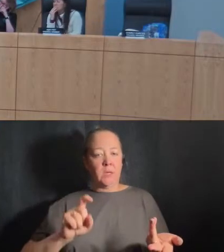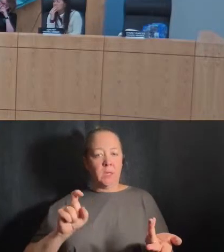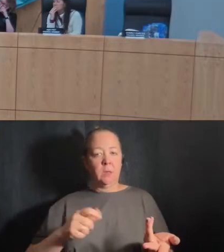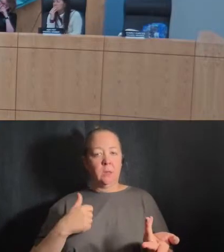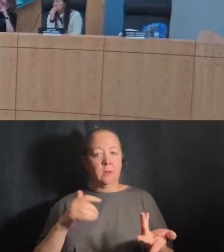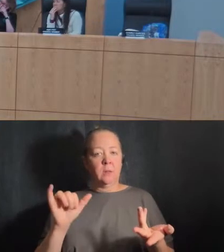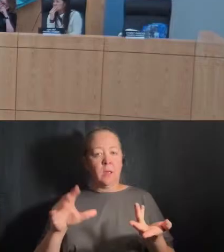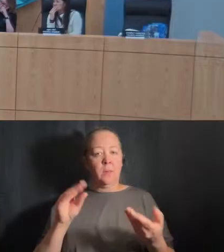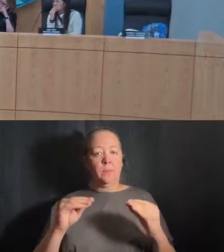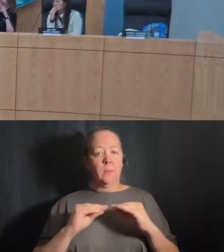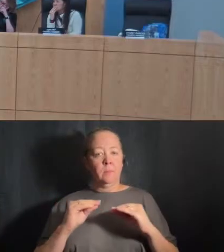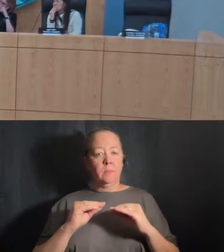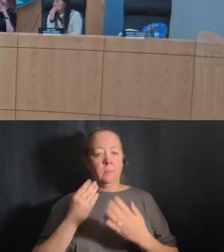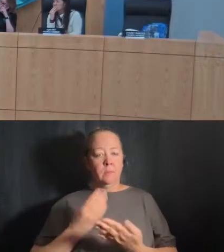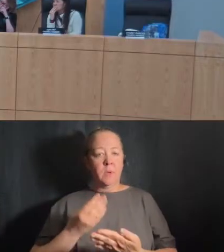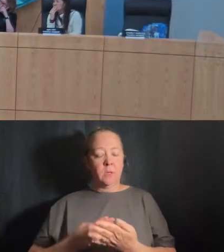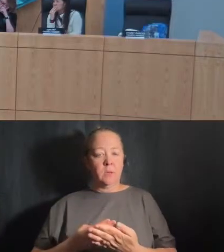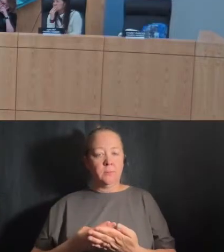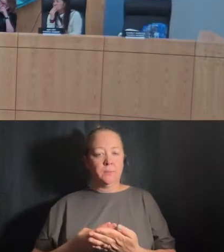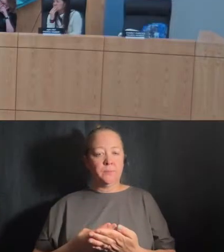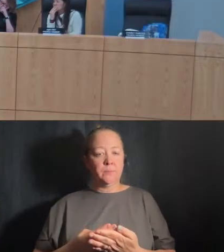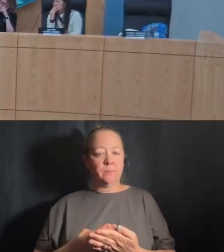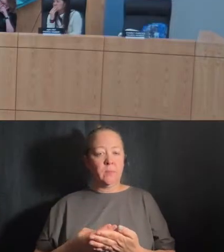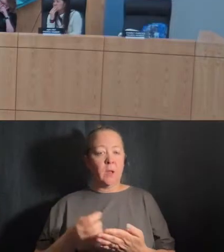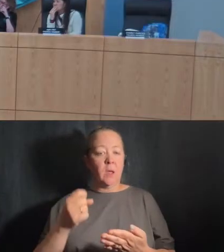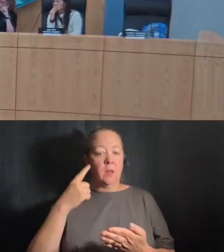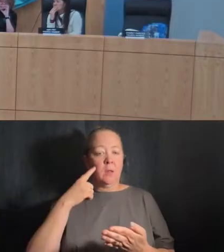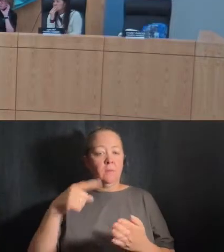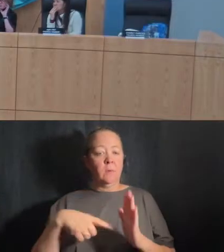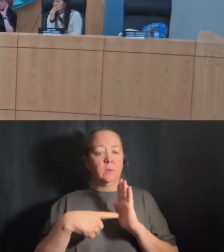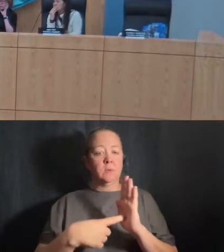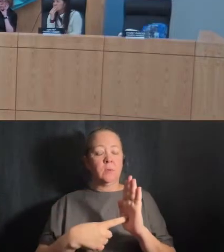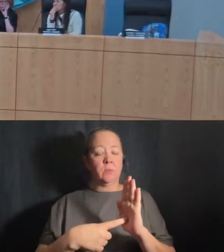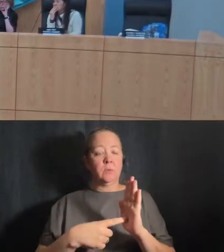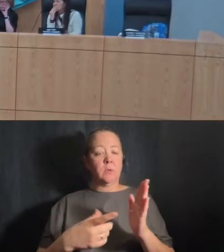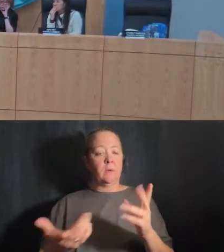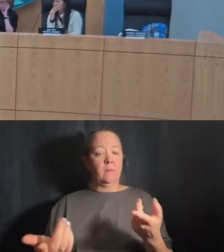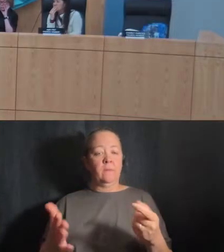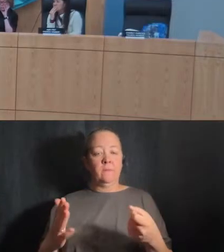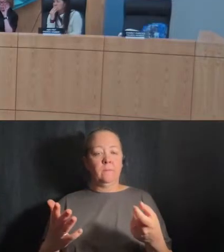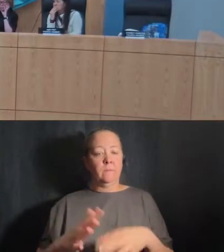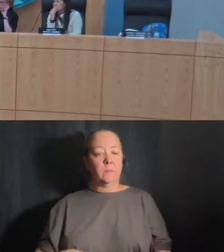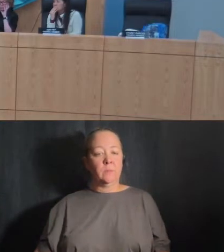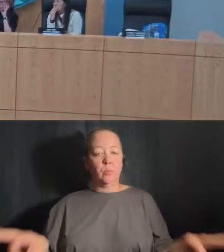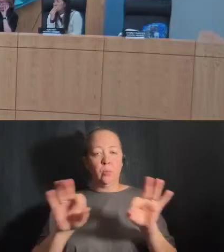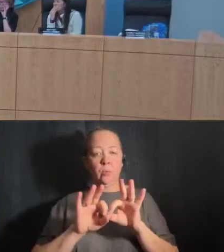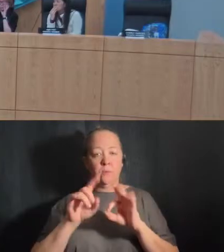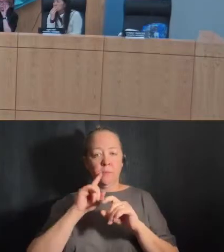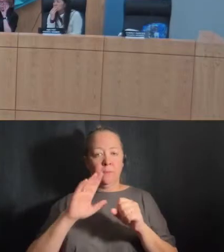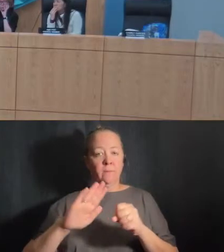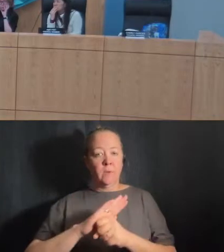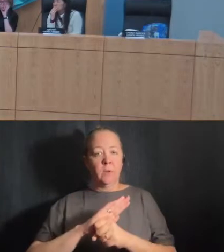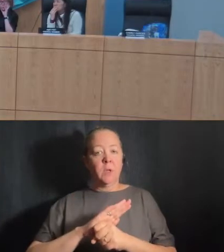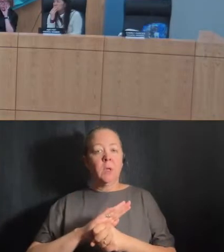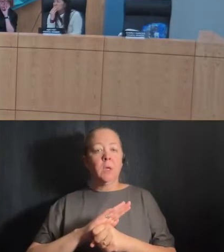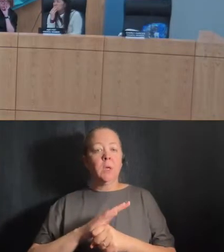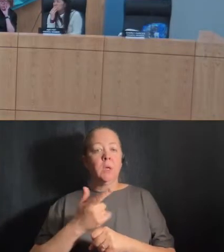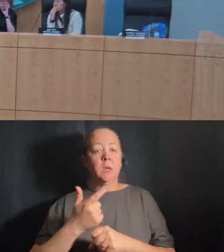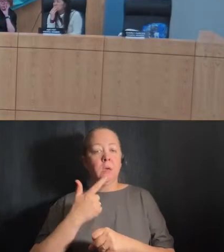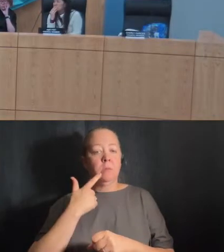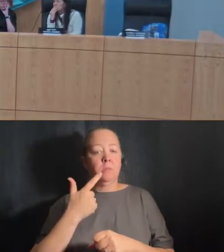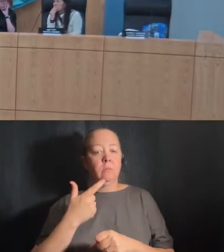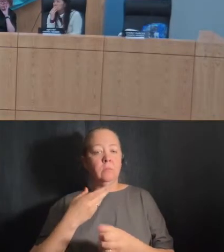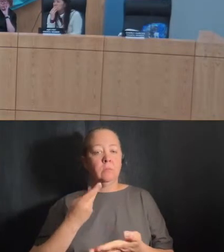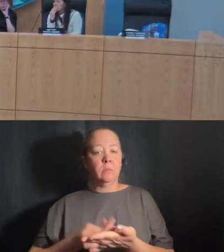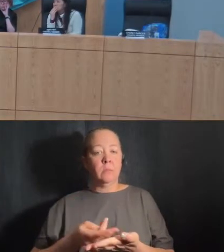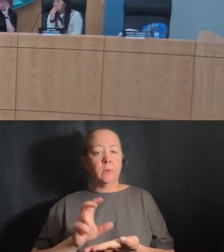I think the most obvious example is a fully funded police force. But I do want to have some way to communicate